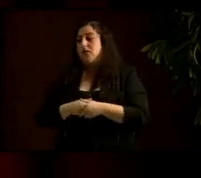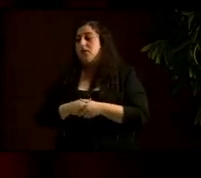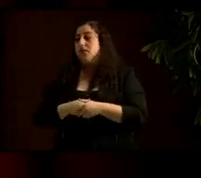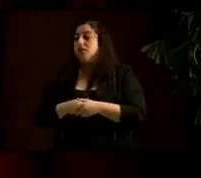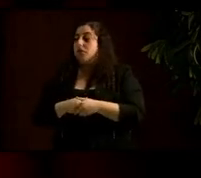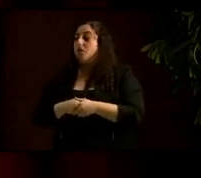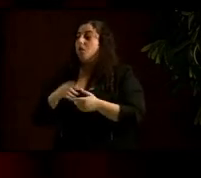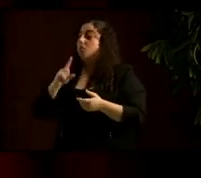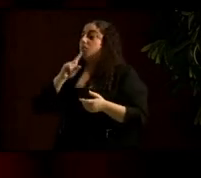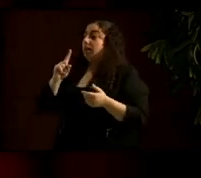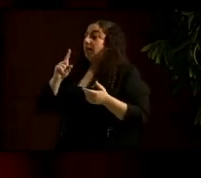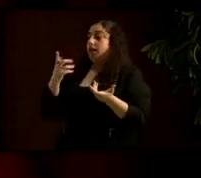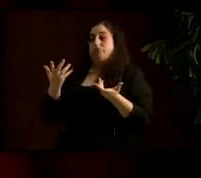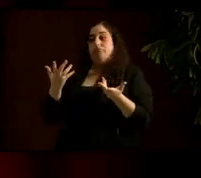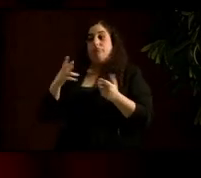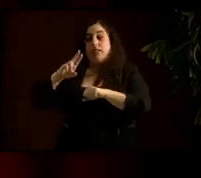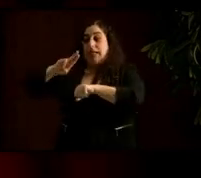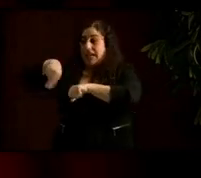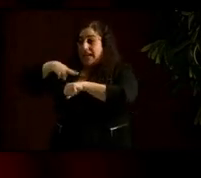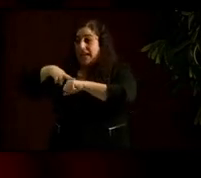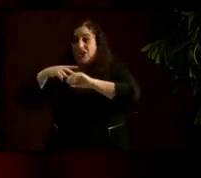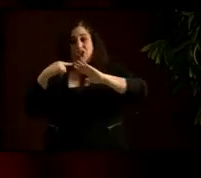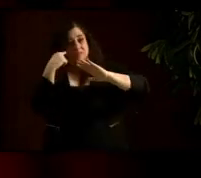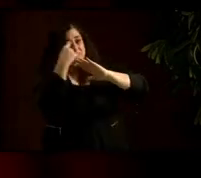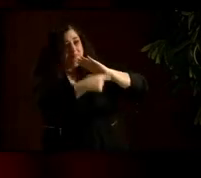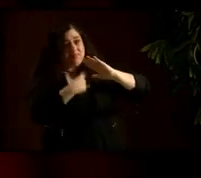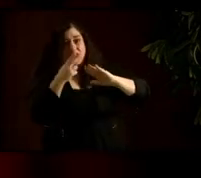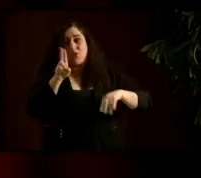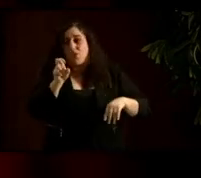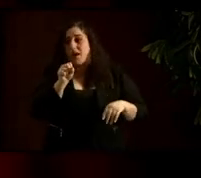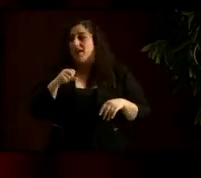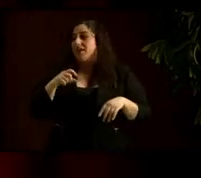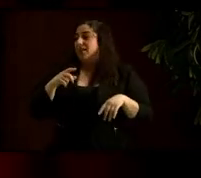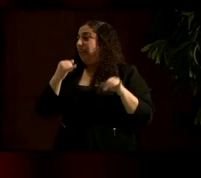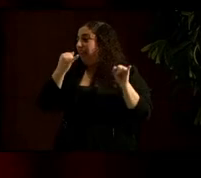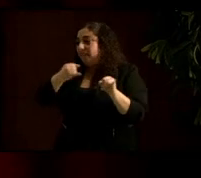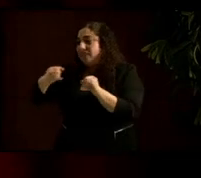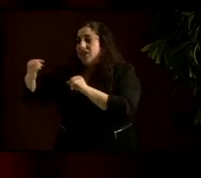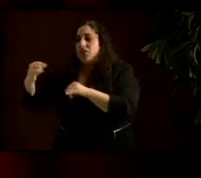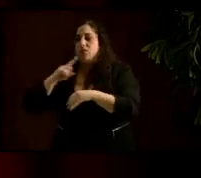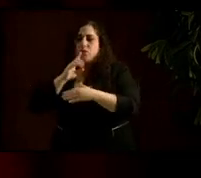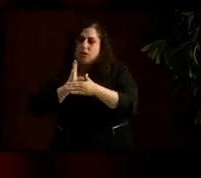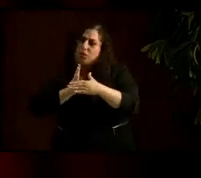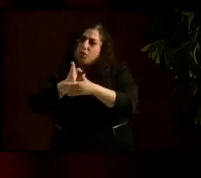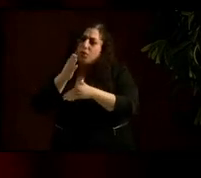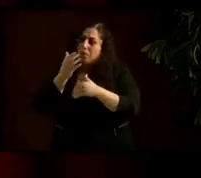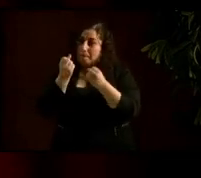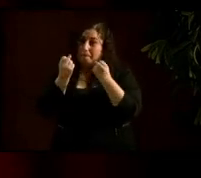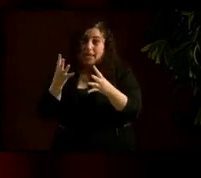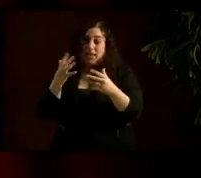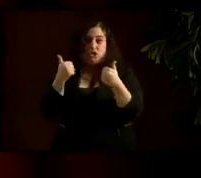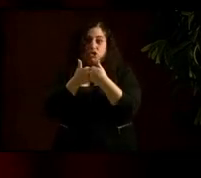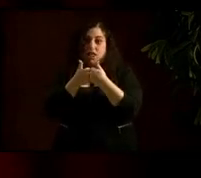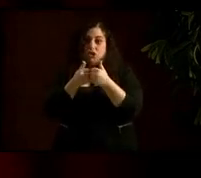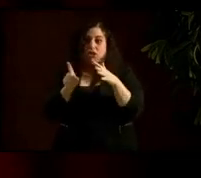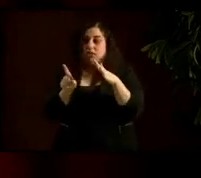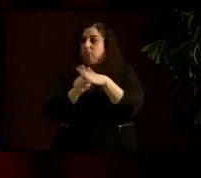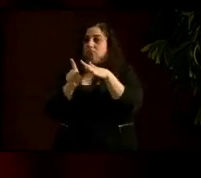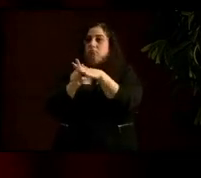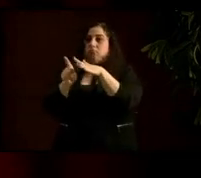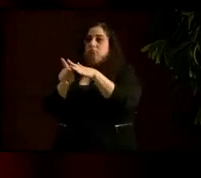SDSU, and each of us individually. Issues of diversity and equity have been a focal point for the nation and